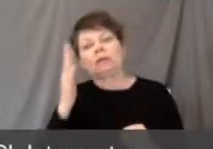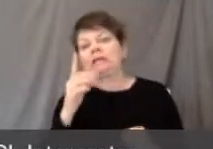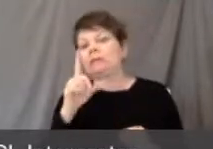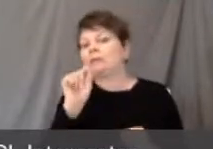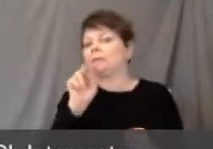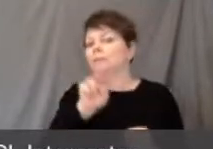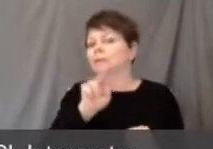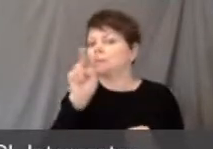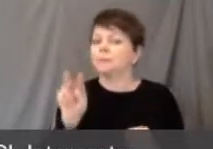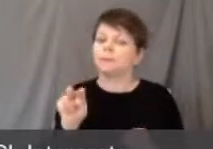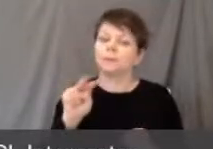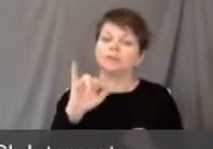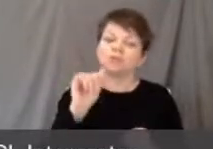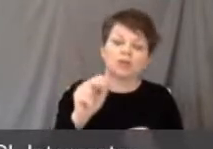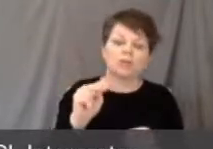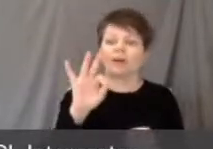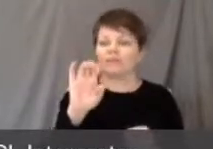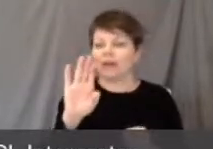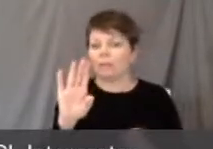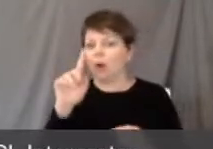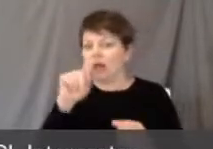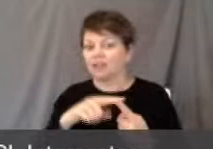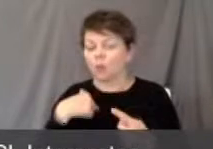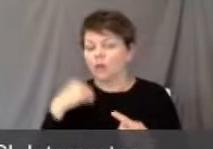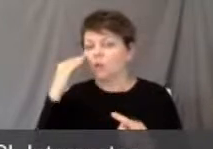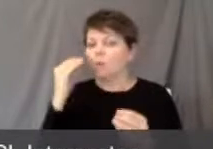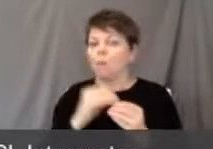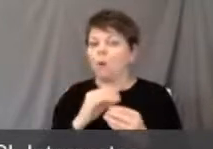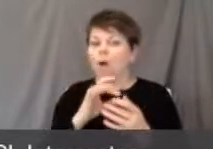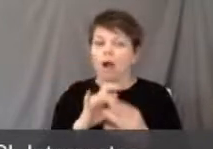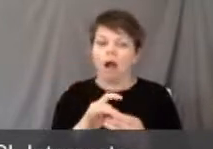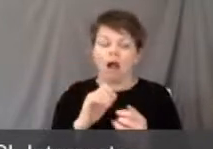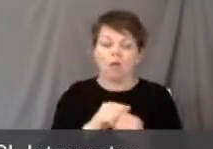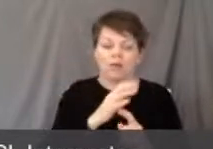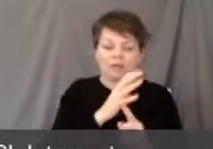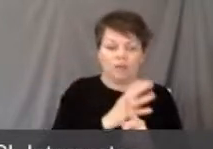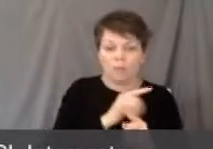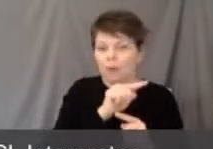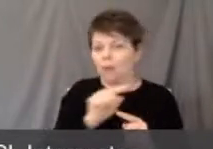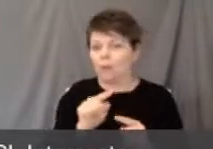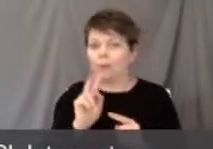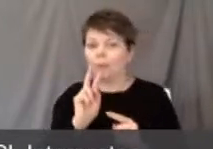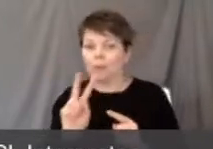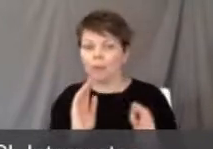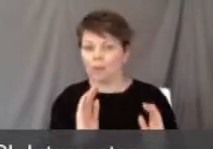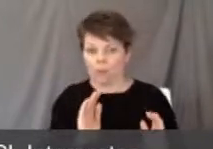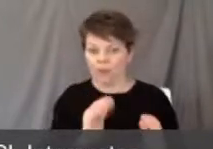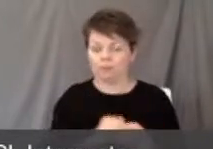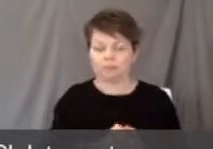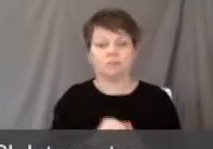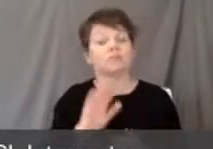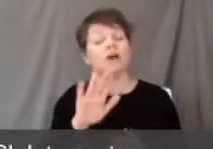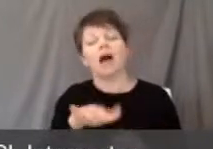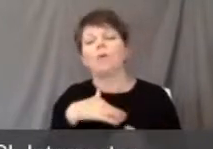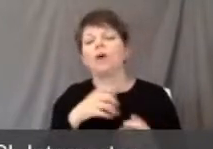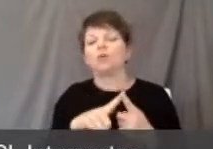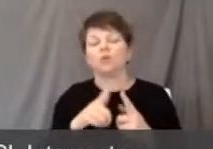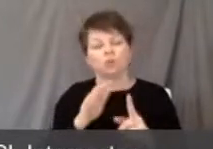2022 before we hear more about that, is my guess. And just a few other things to remember.